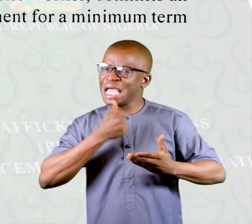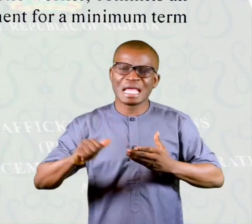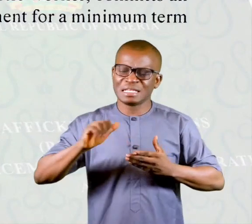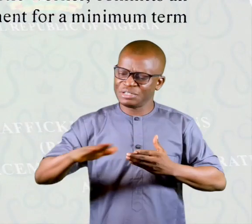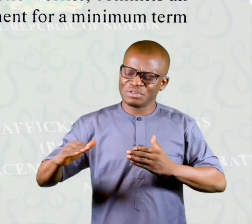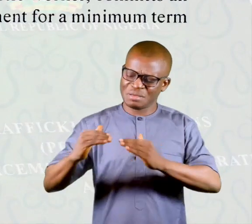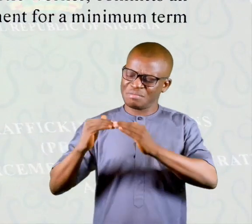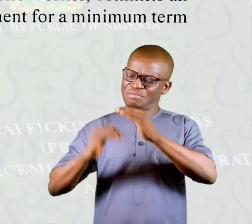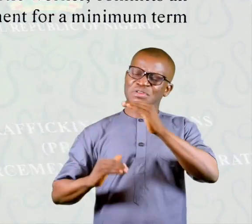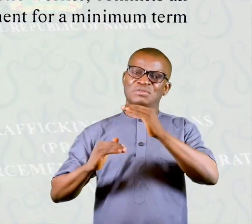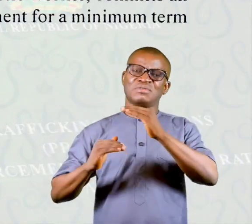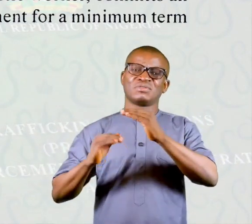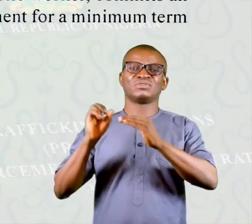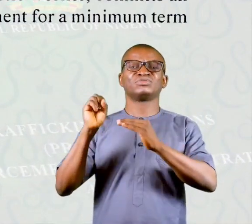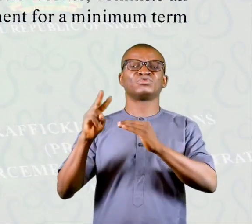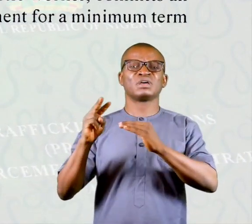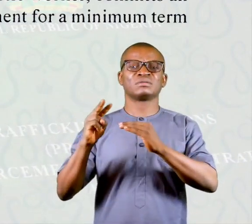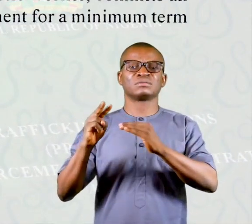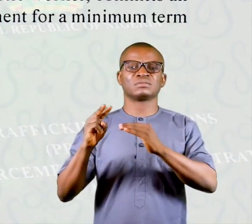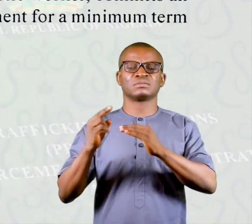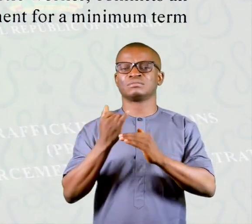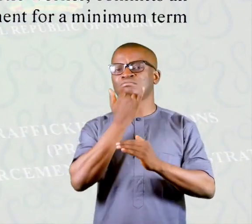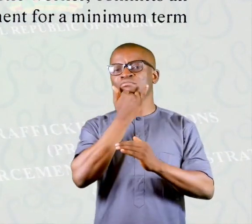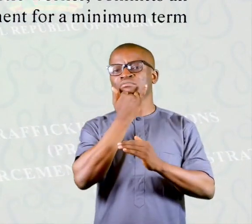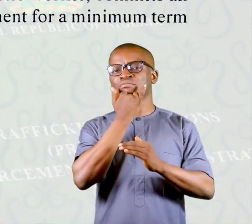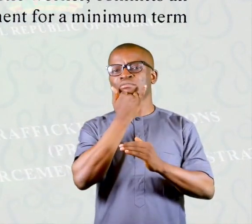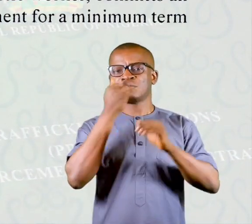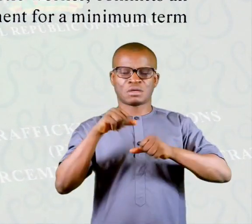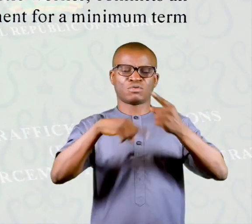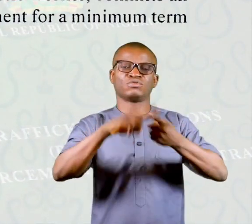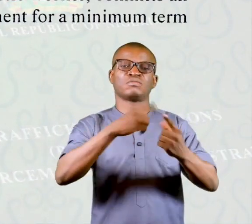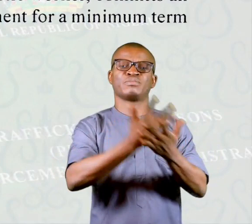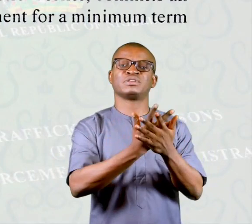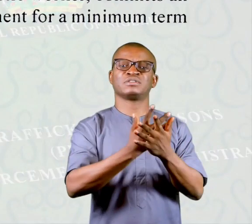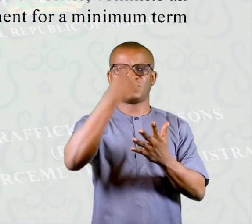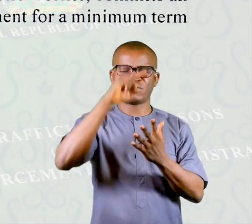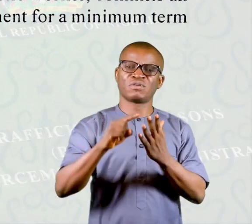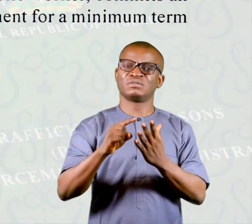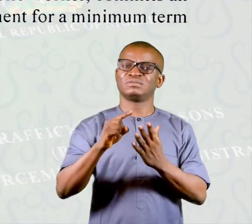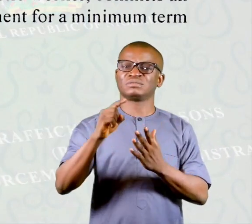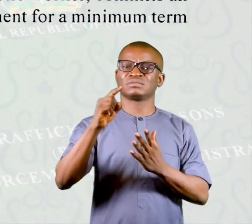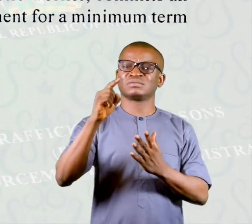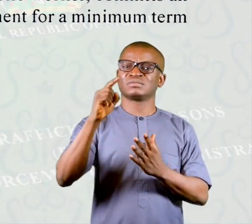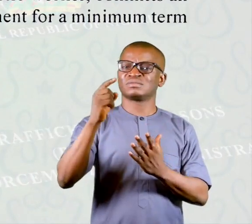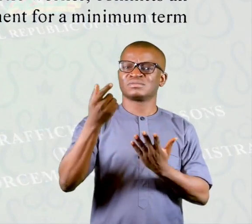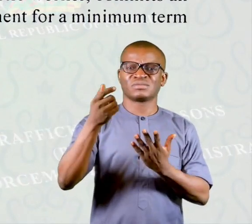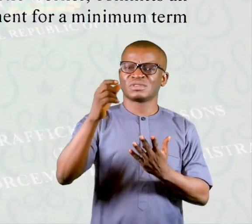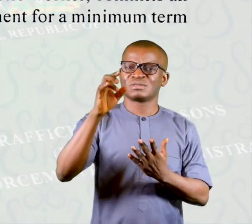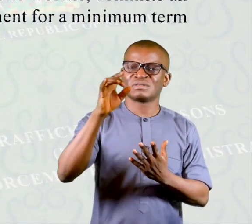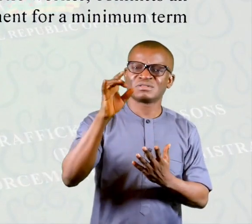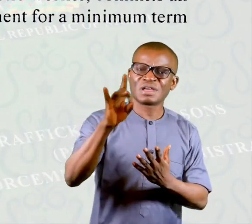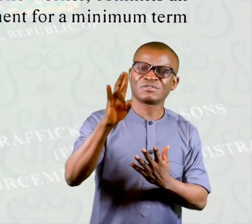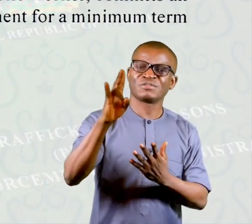below the age of 12 commits an offense and is liable on conviction to imprisonment for a minimum term not